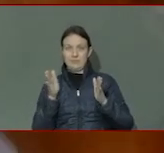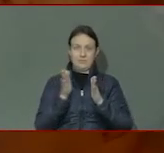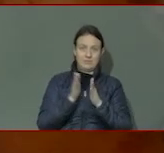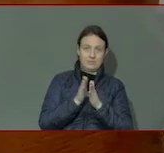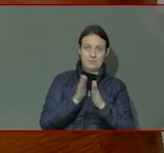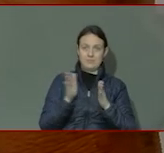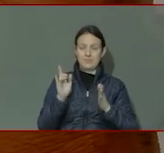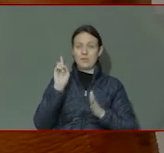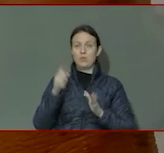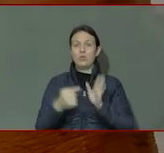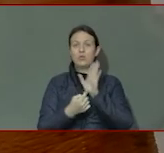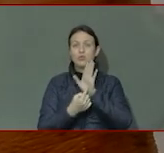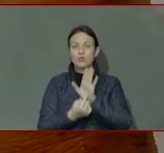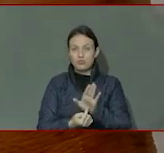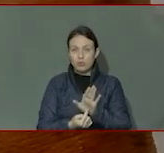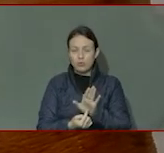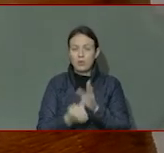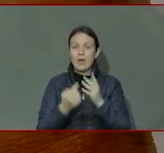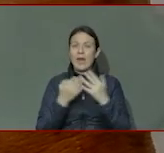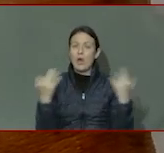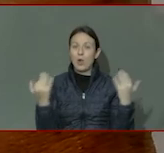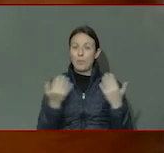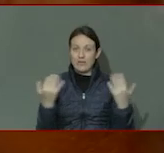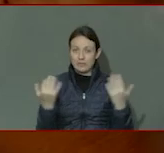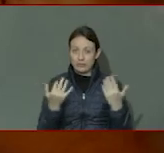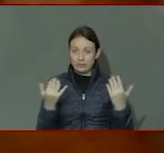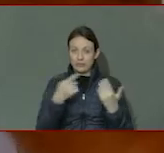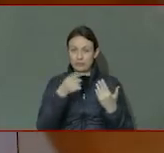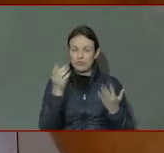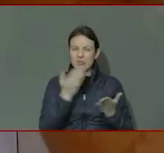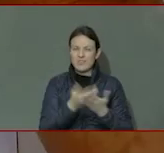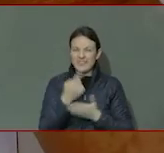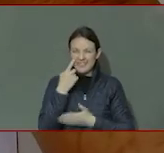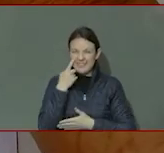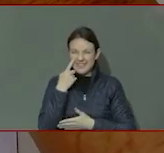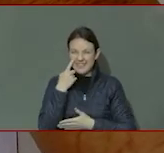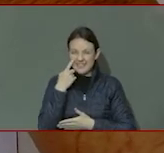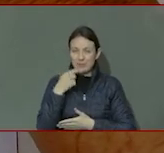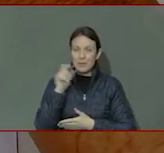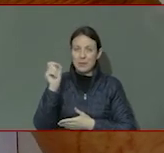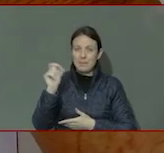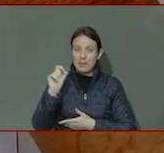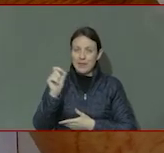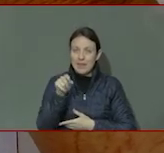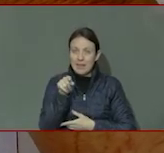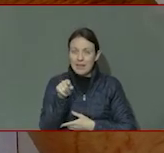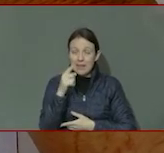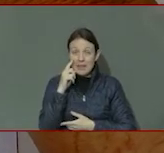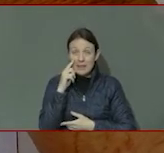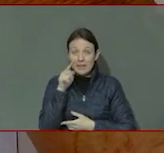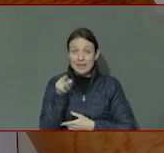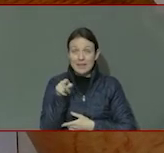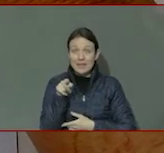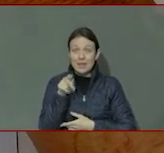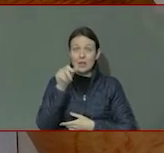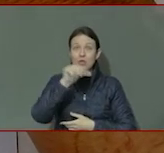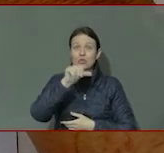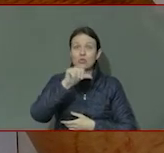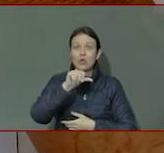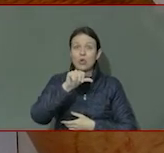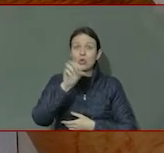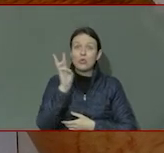in comparison to this side. People, can all of you see, look where my pen is here. This represents salt or